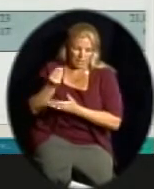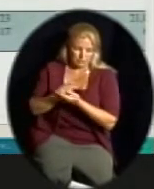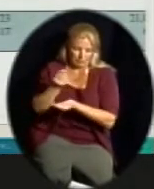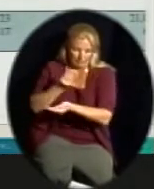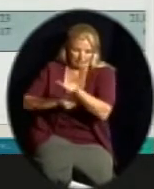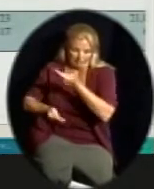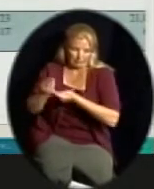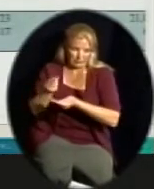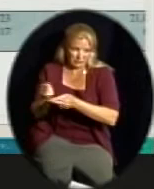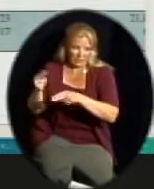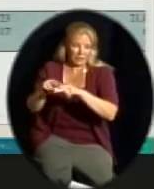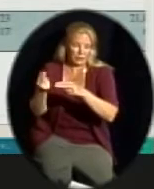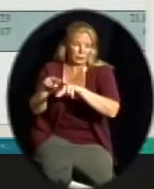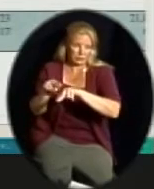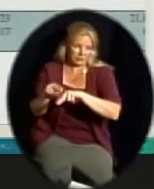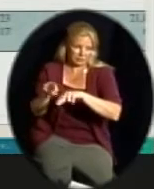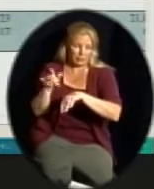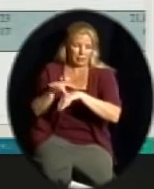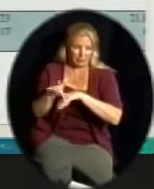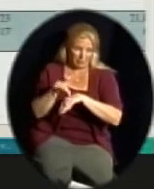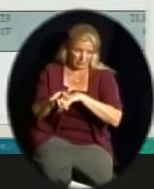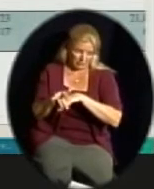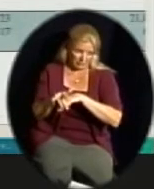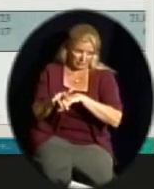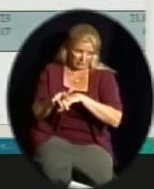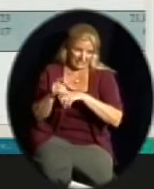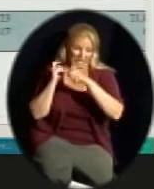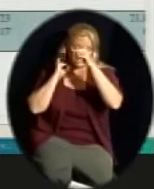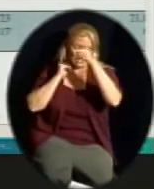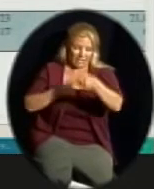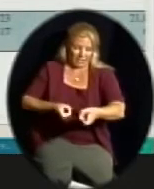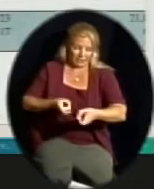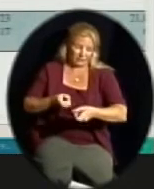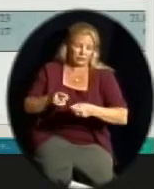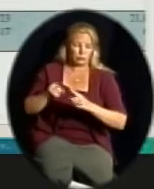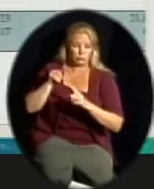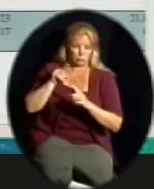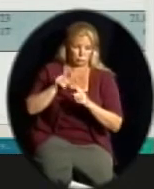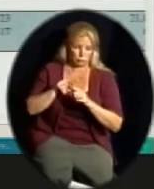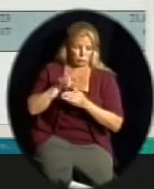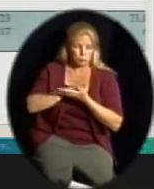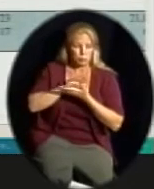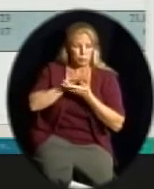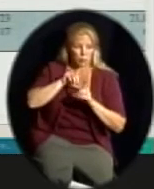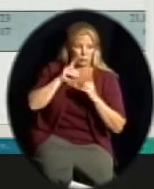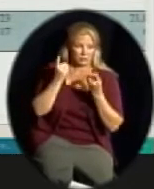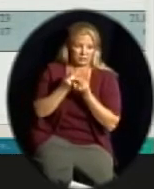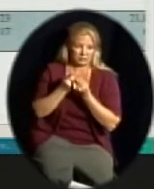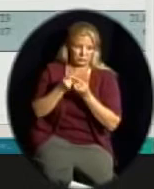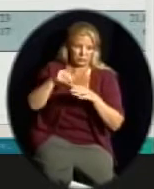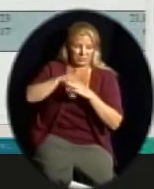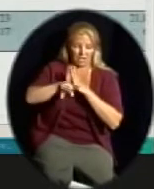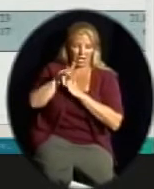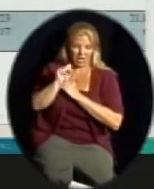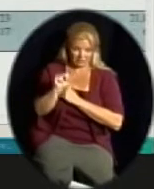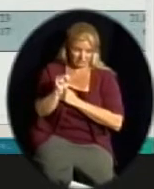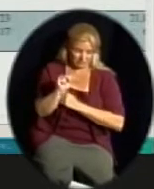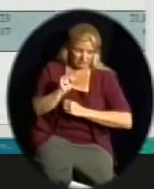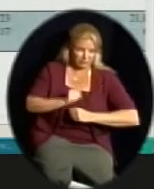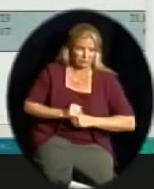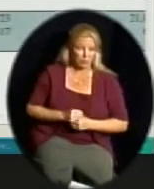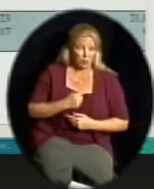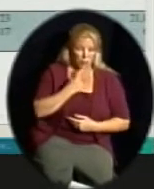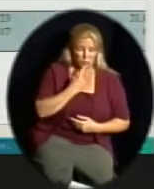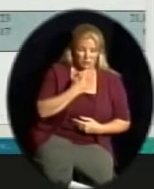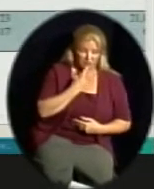increases that are being available and afforded to school districts across the state of Kansas. And so what we're saying here is legislative